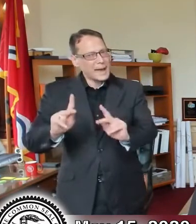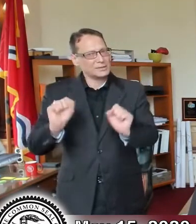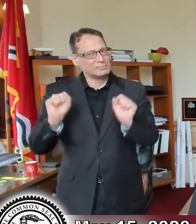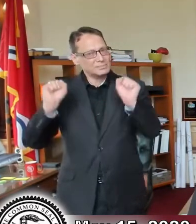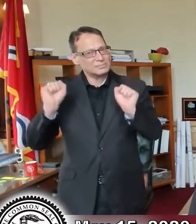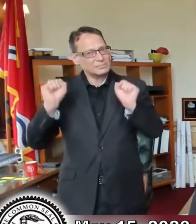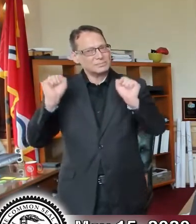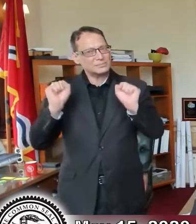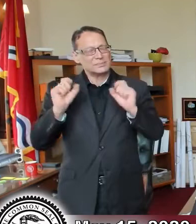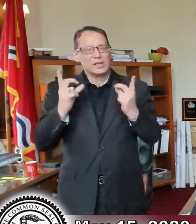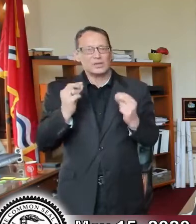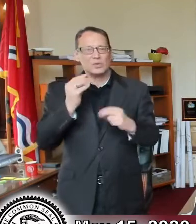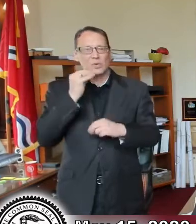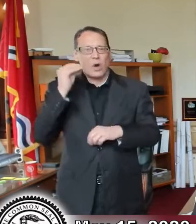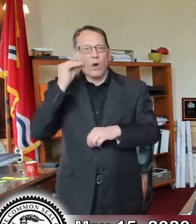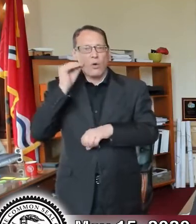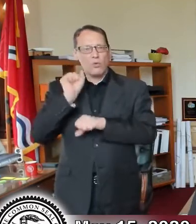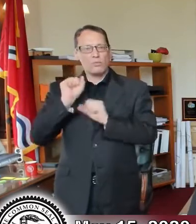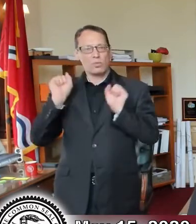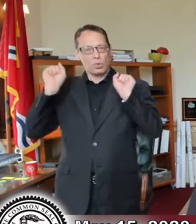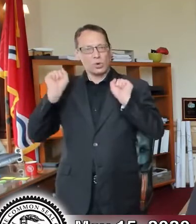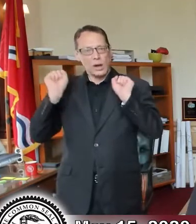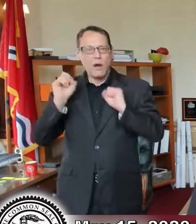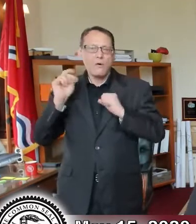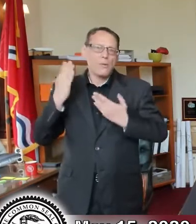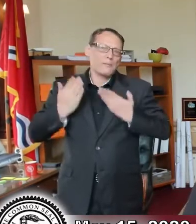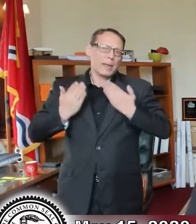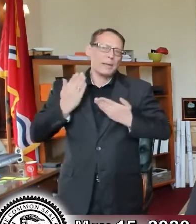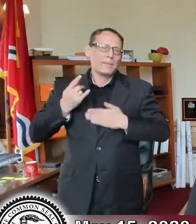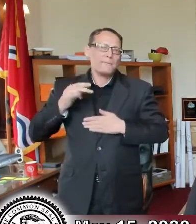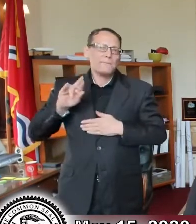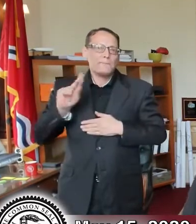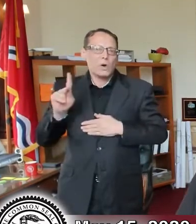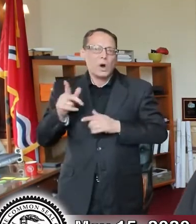and you're doing your home workouts, or maybe you're taking a run in the park.